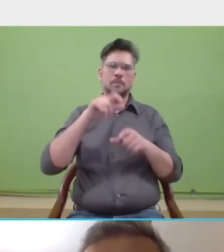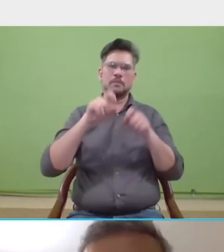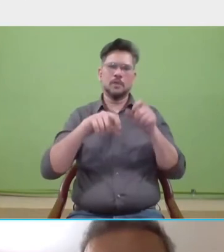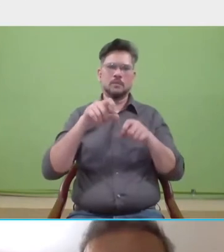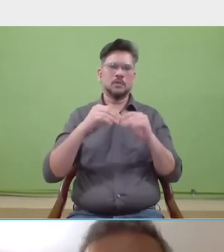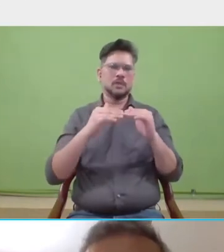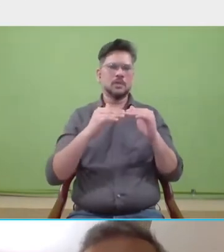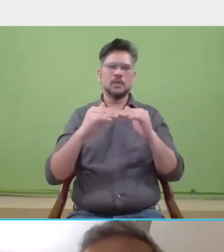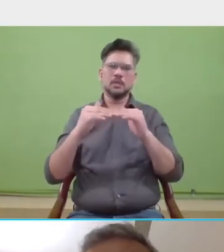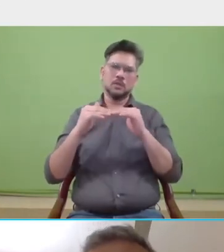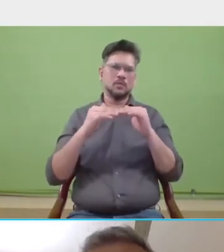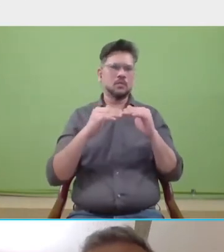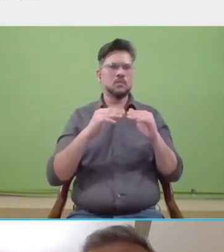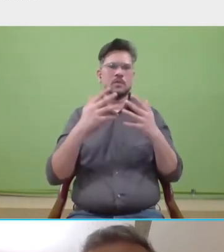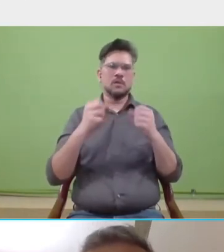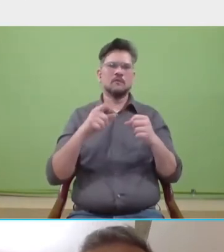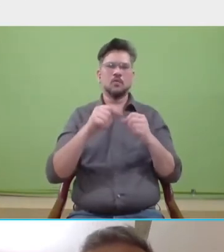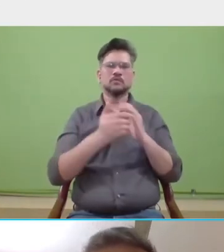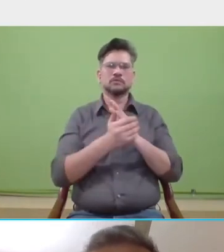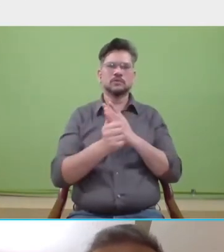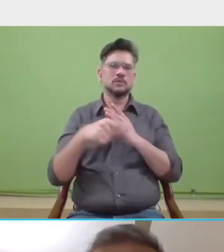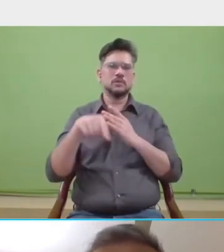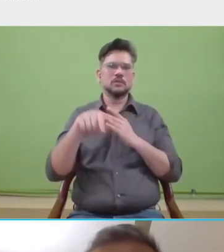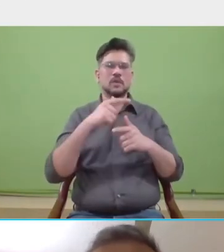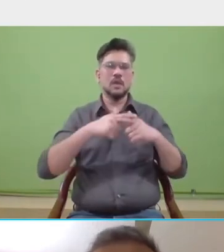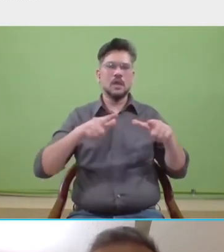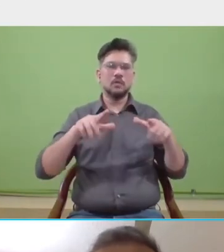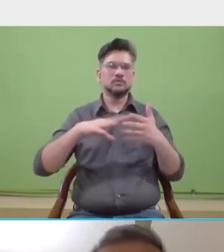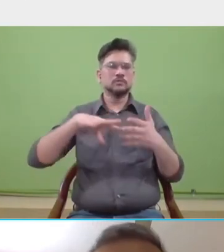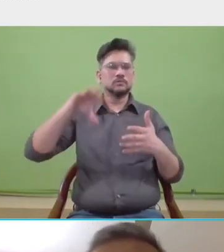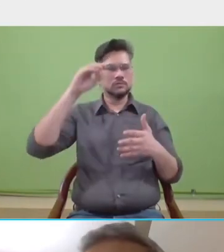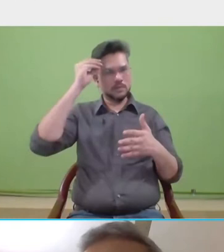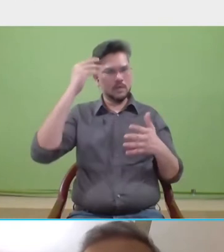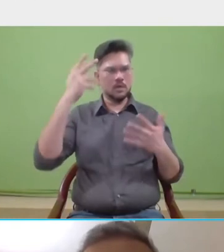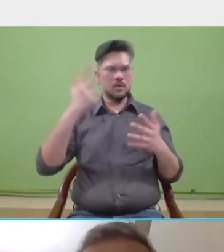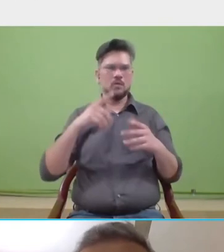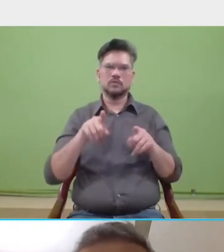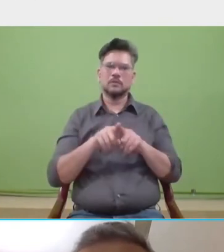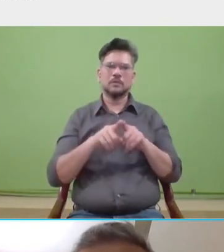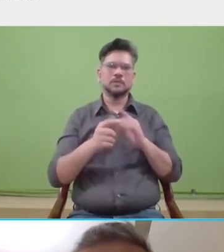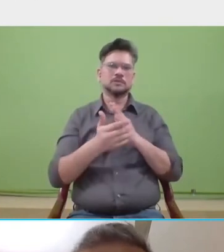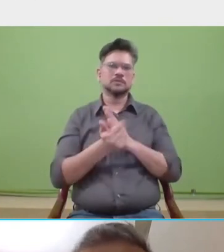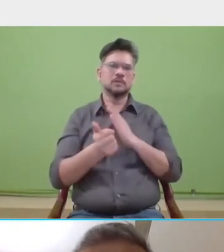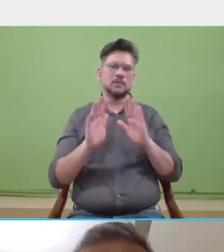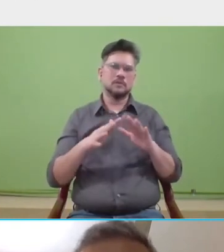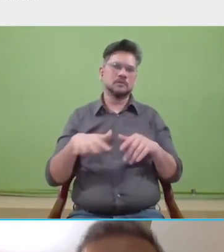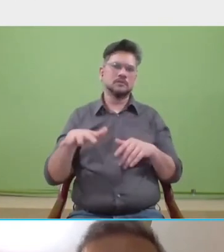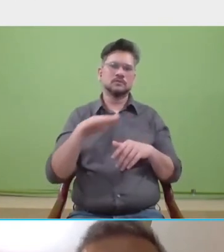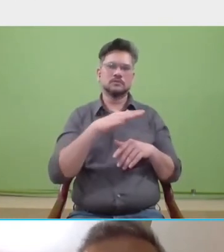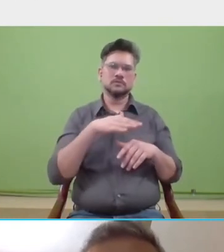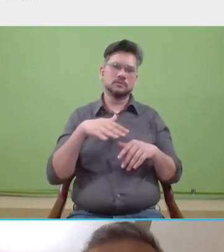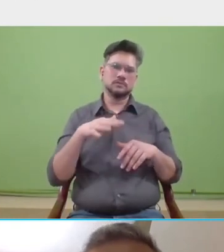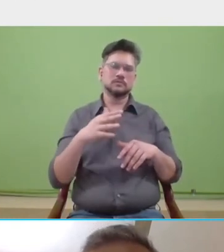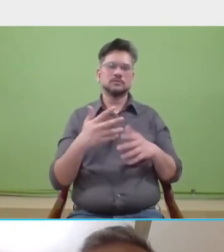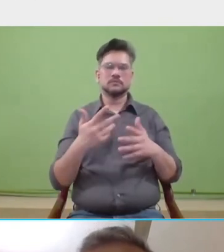language depending on where we are landing okay if we're landing in uh reykjavik i will end up speaking